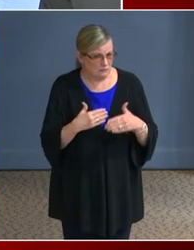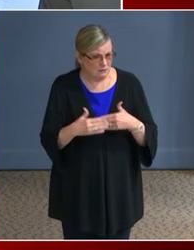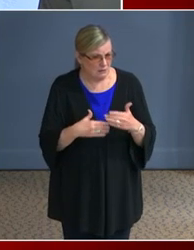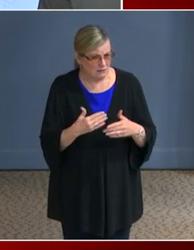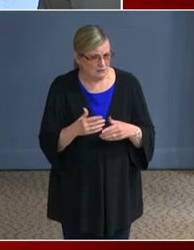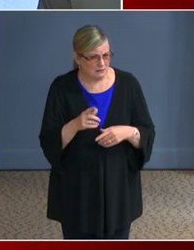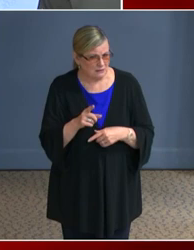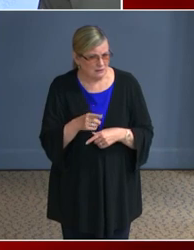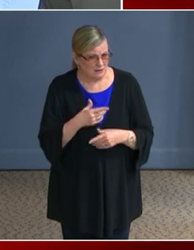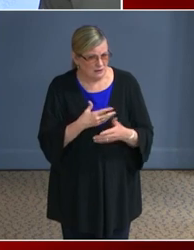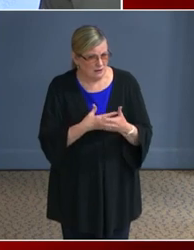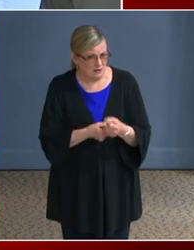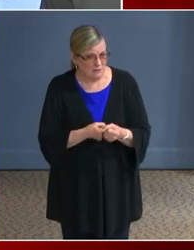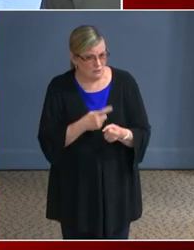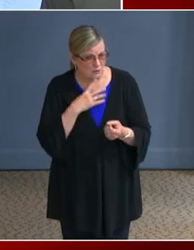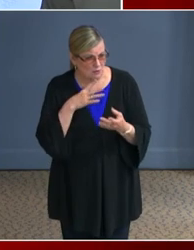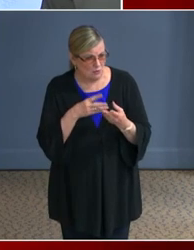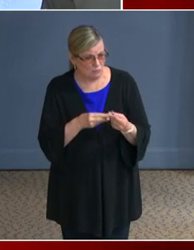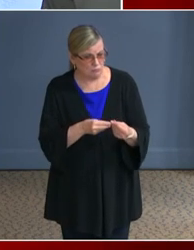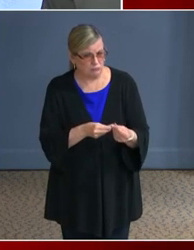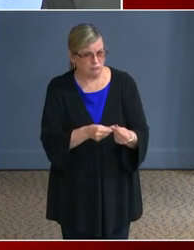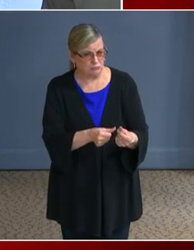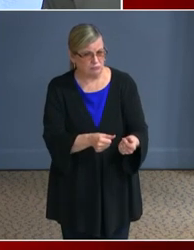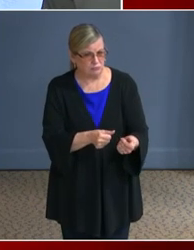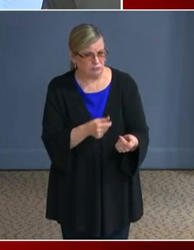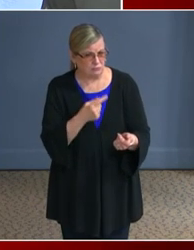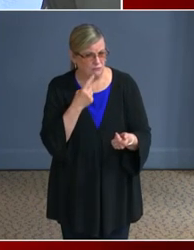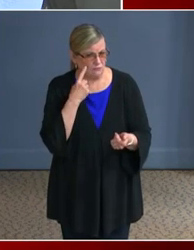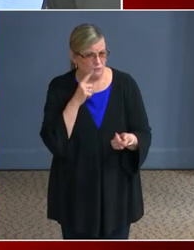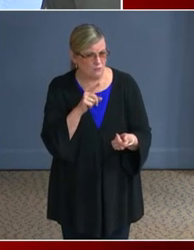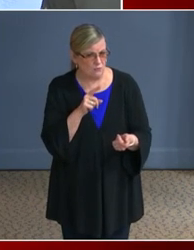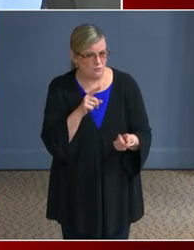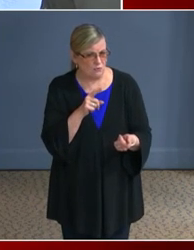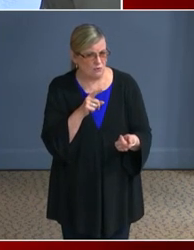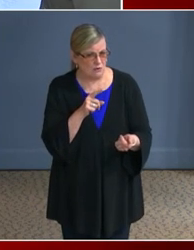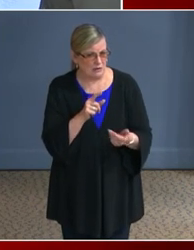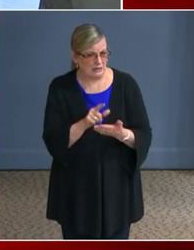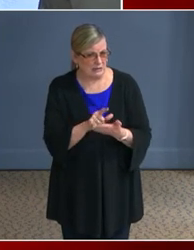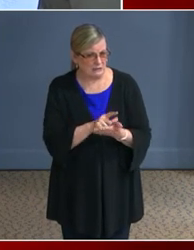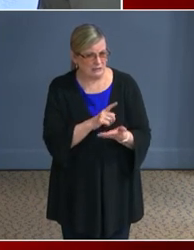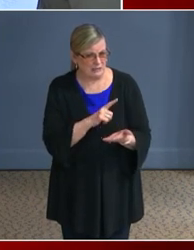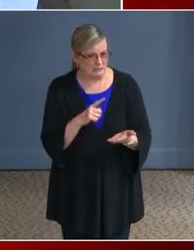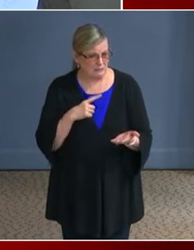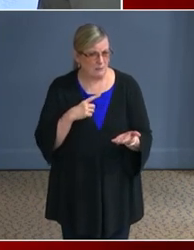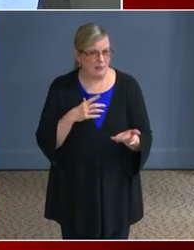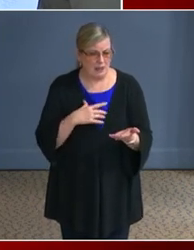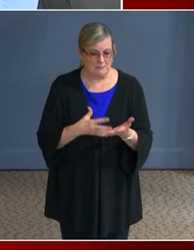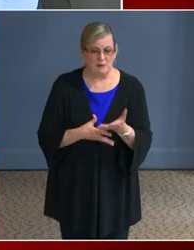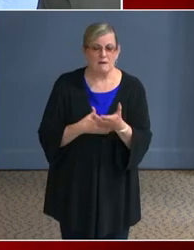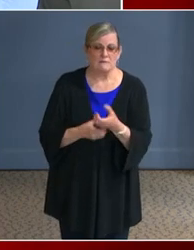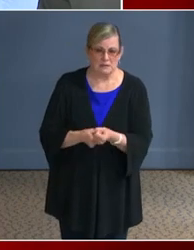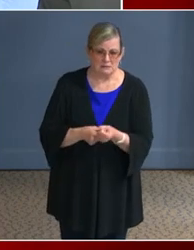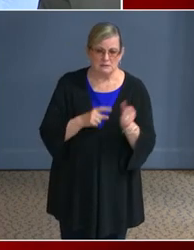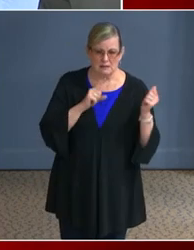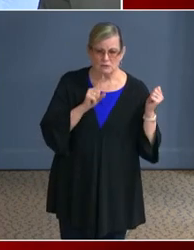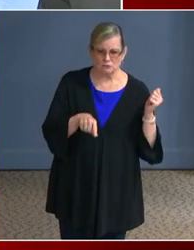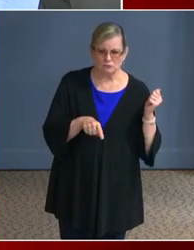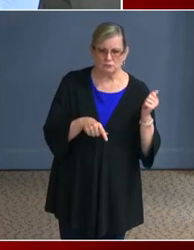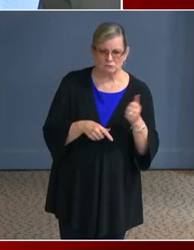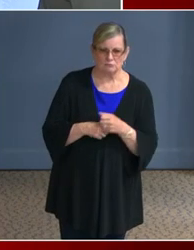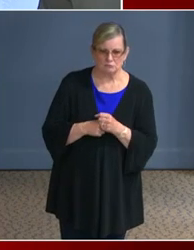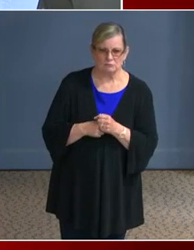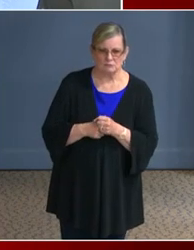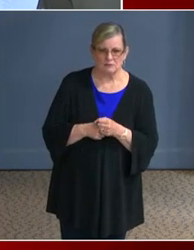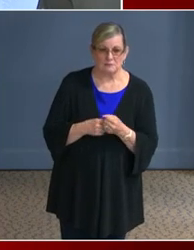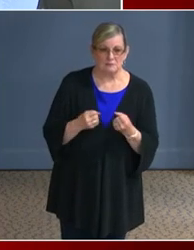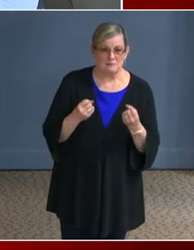confident those can be smoothed out in time for the legislation? I am confident, and in like many